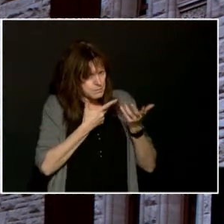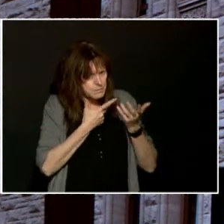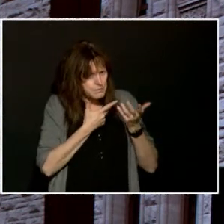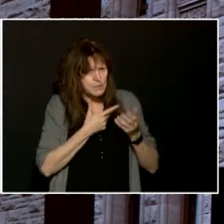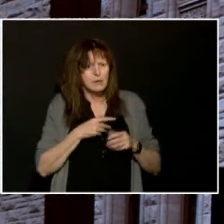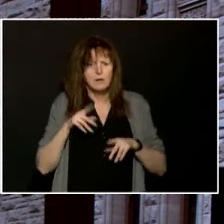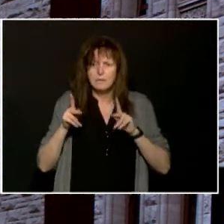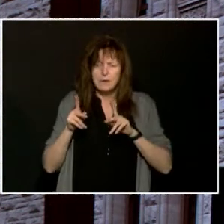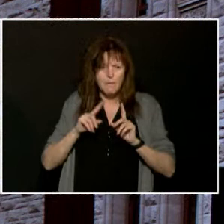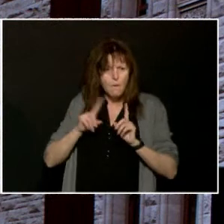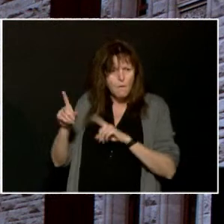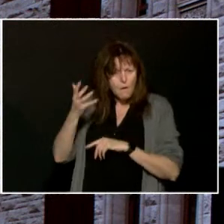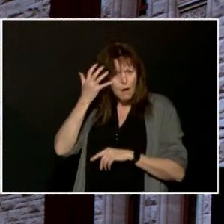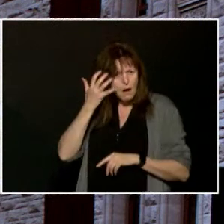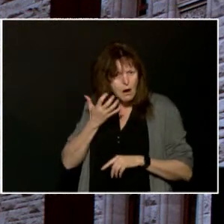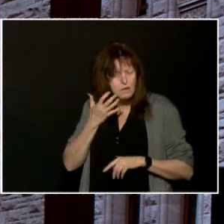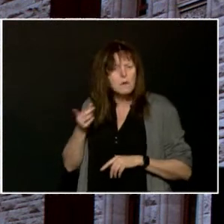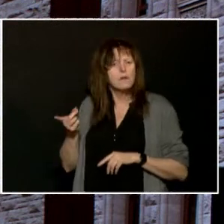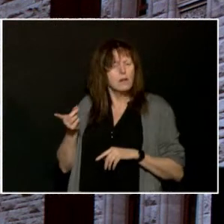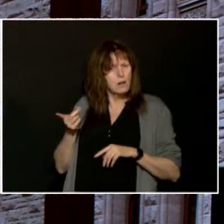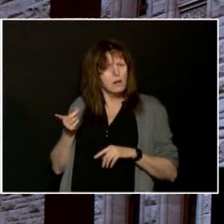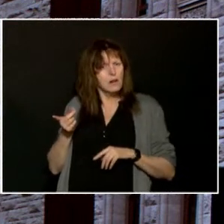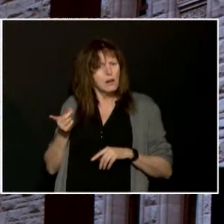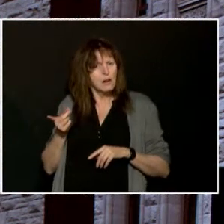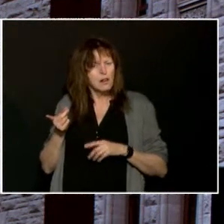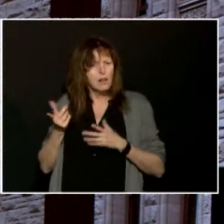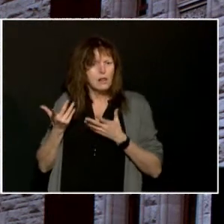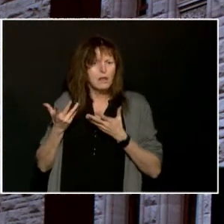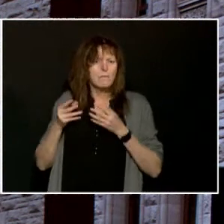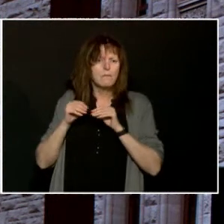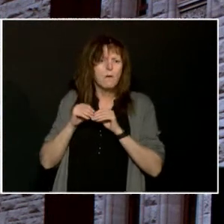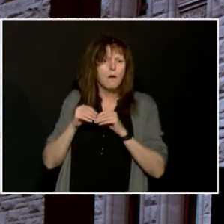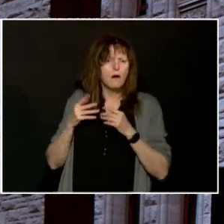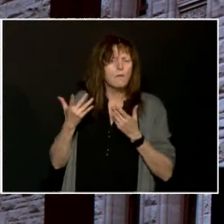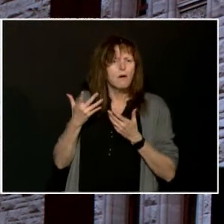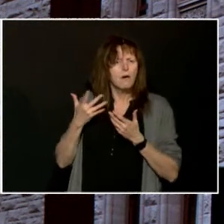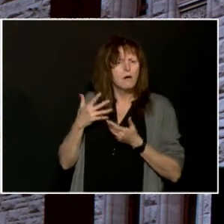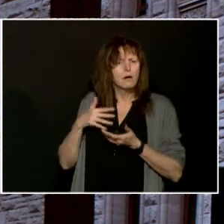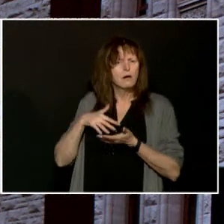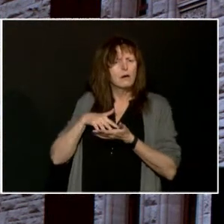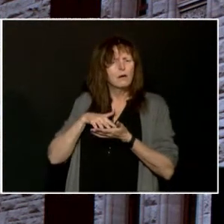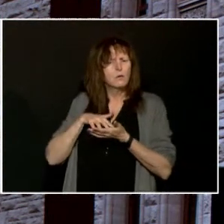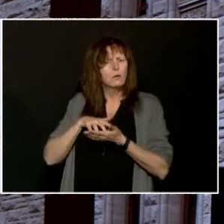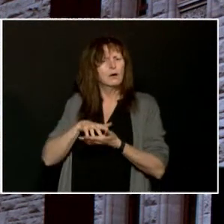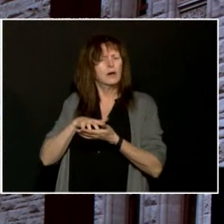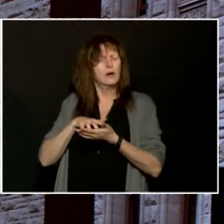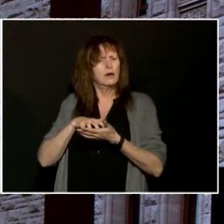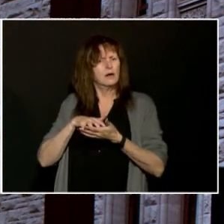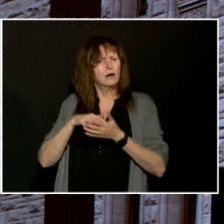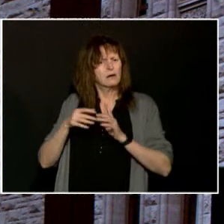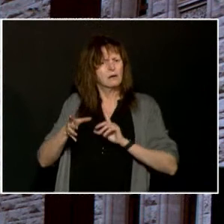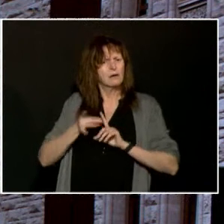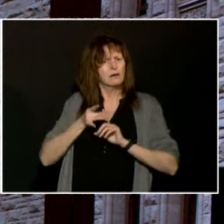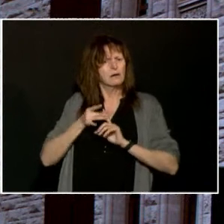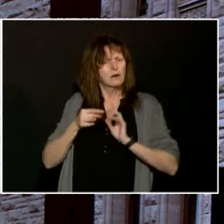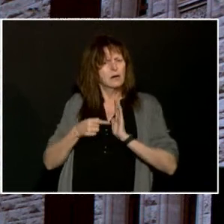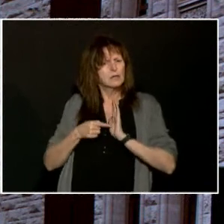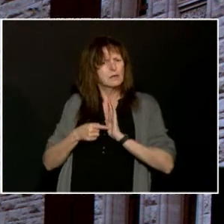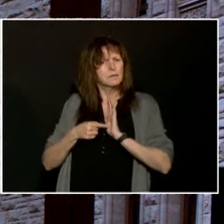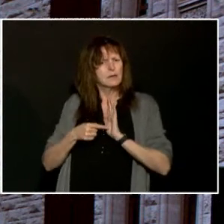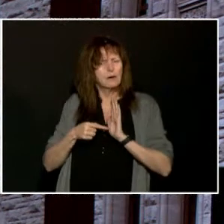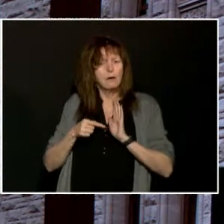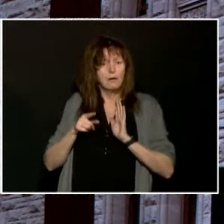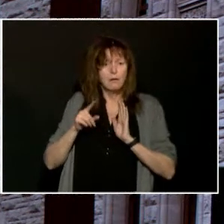coming with more milder symptoms. So I think we're seeing this synergy between the public health measures, the stay-at-home order, and